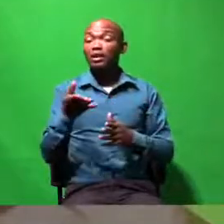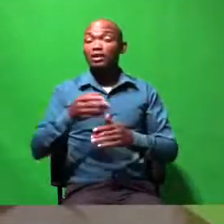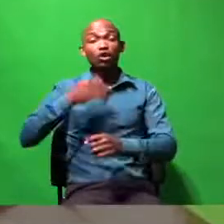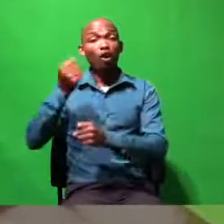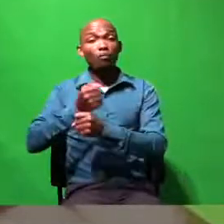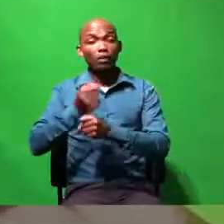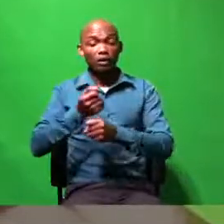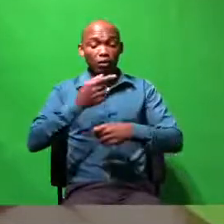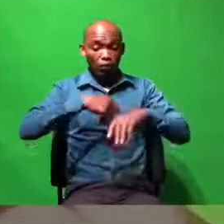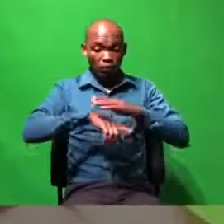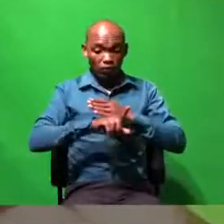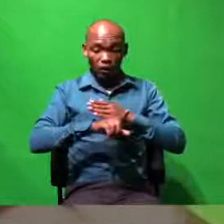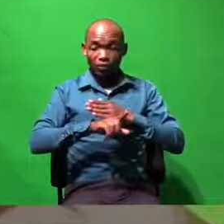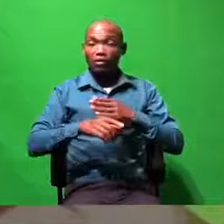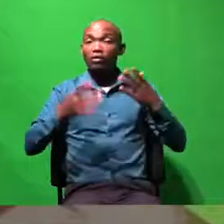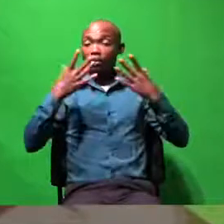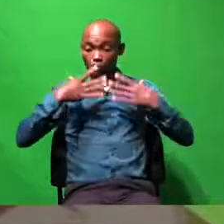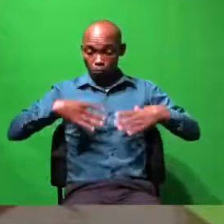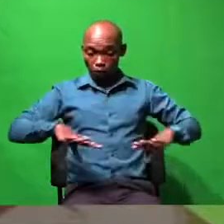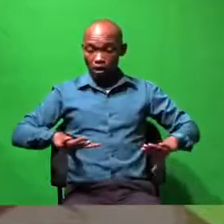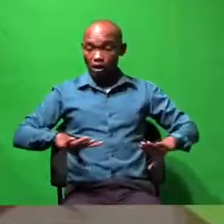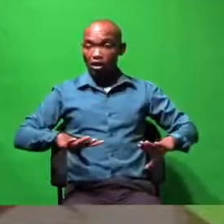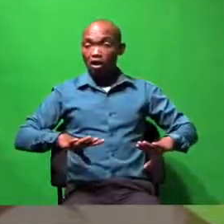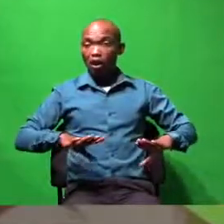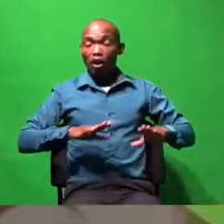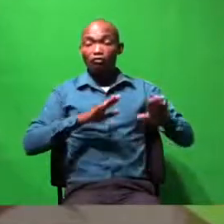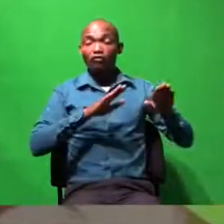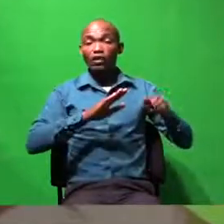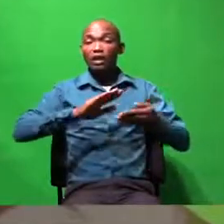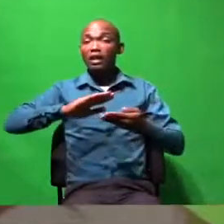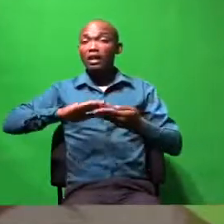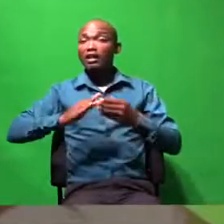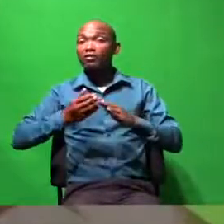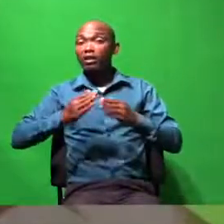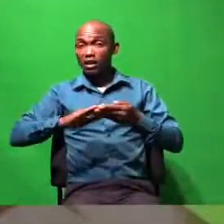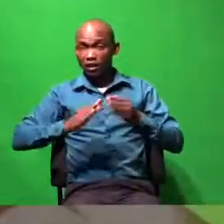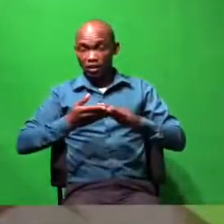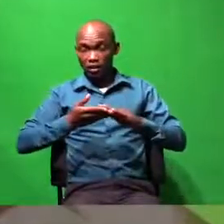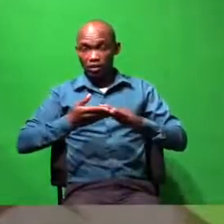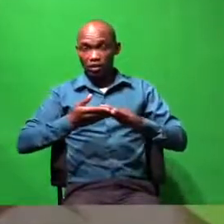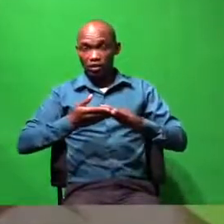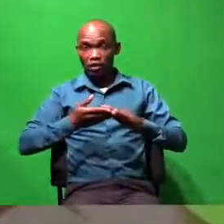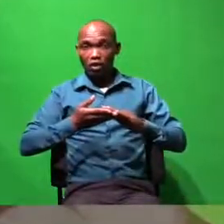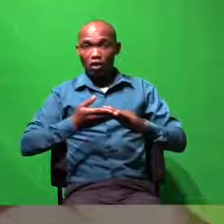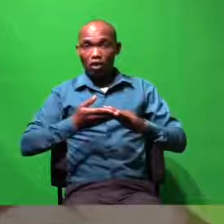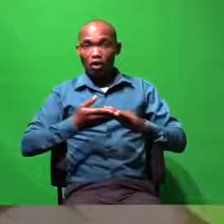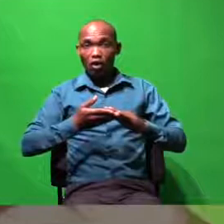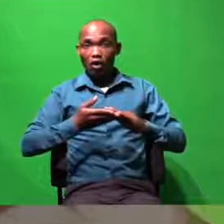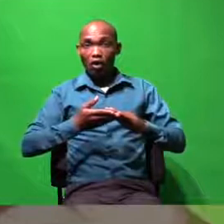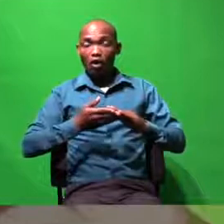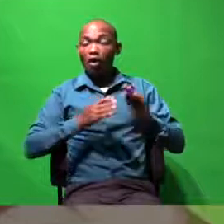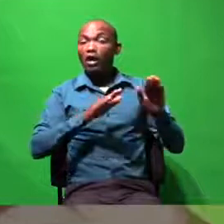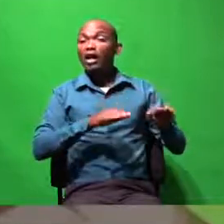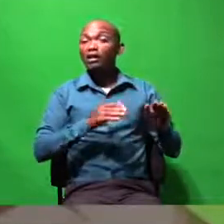body of living organism, especially human body. And this we call